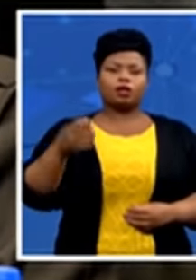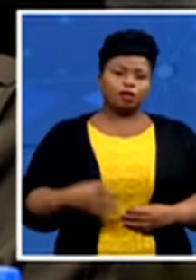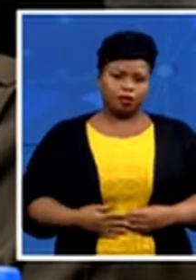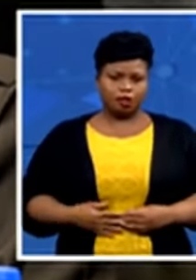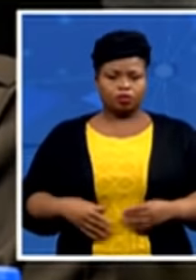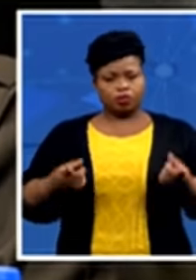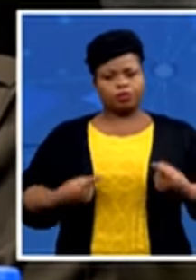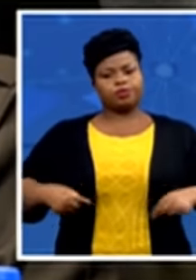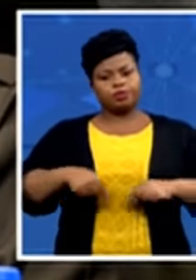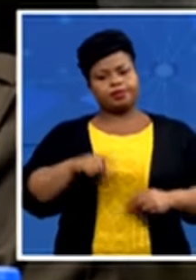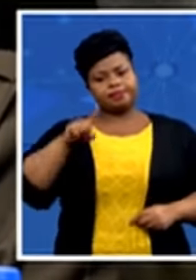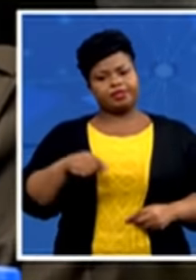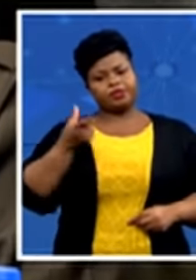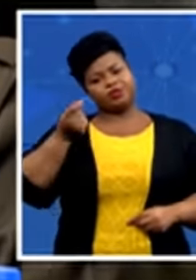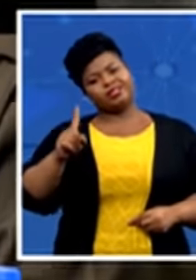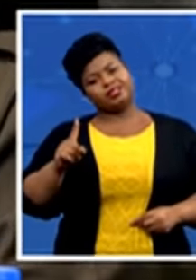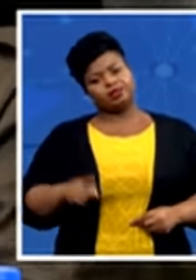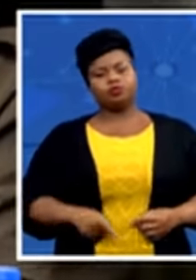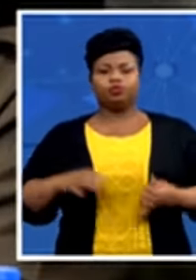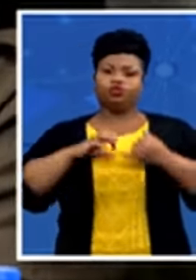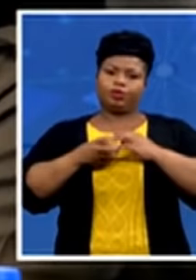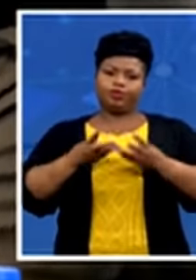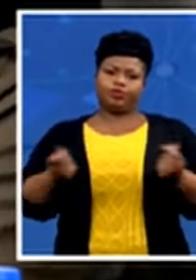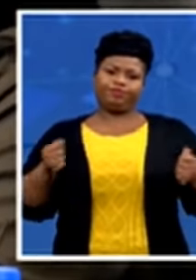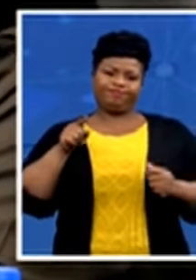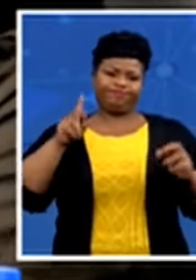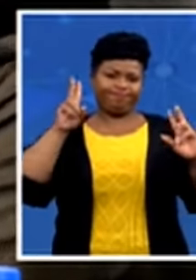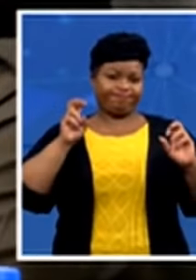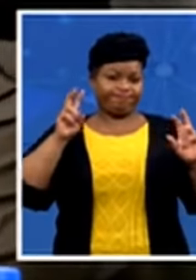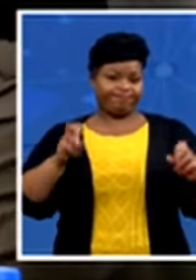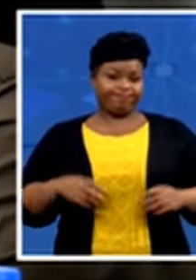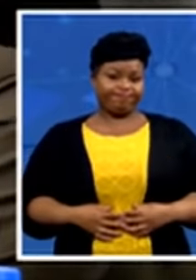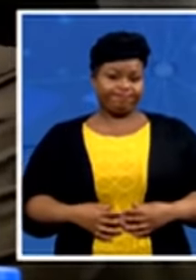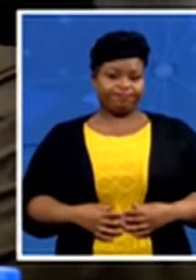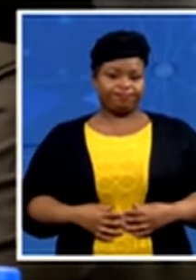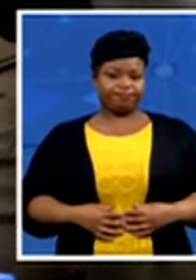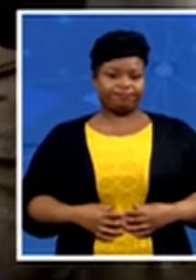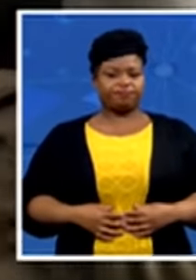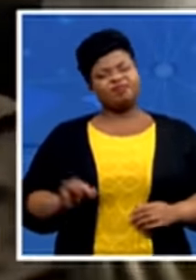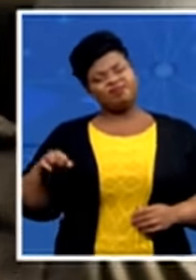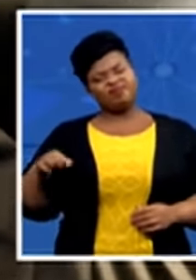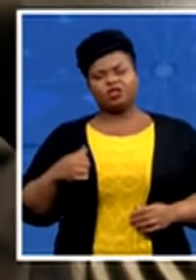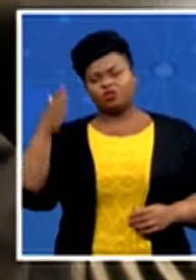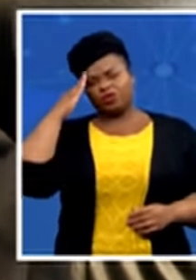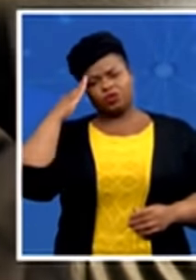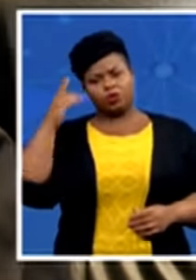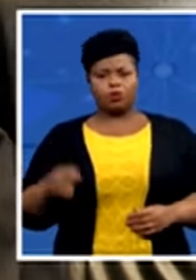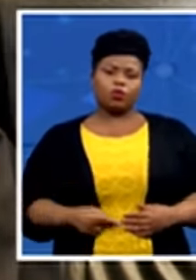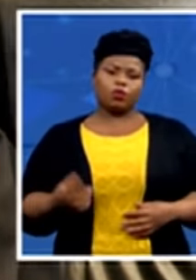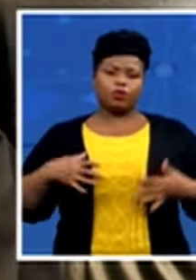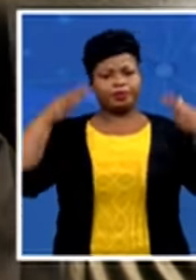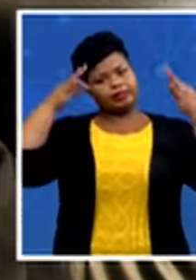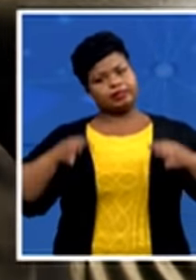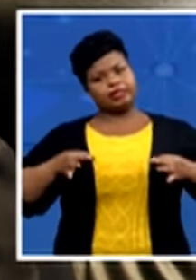to actually address the situation? So, besides the fact that we have had to take this decision to